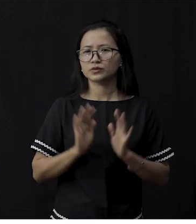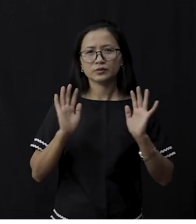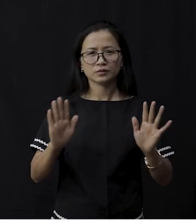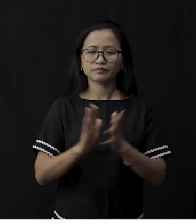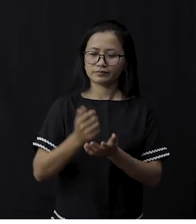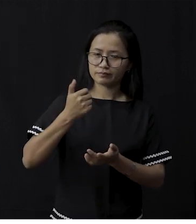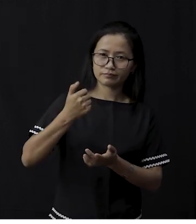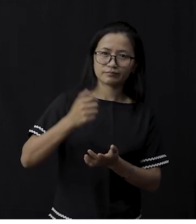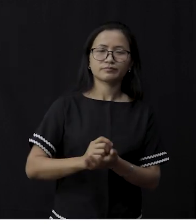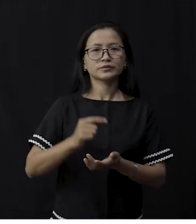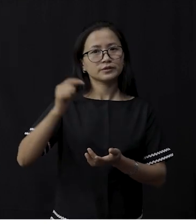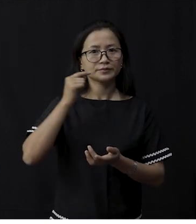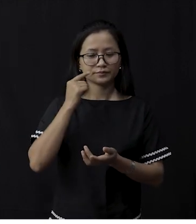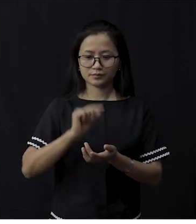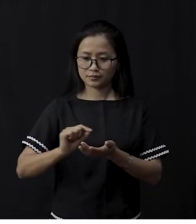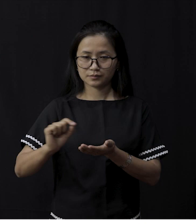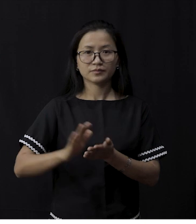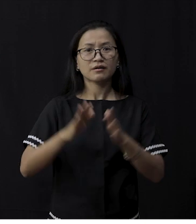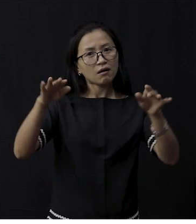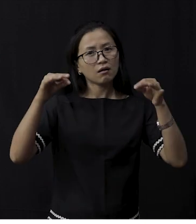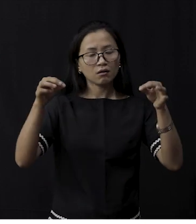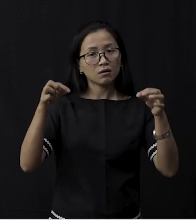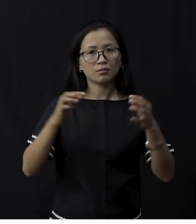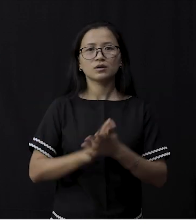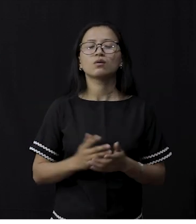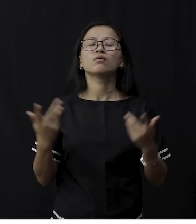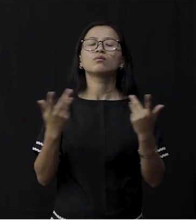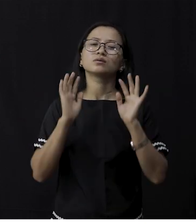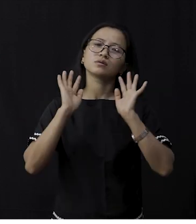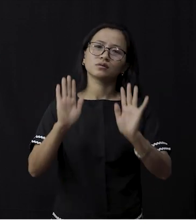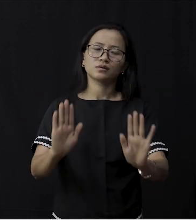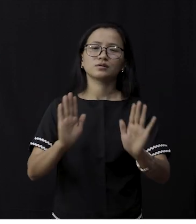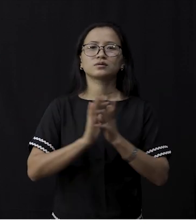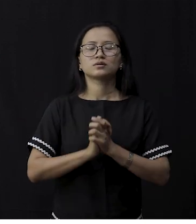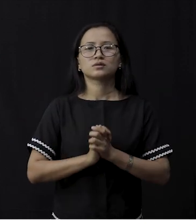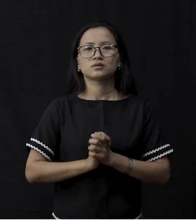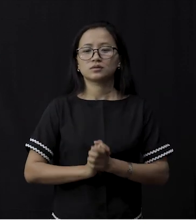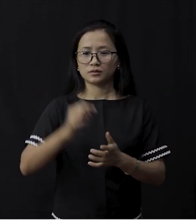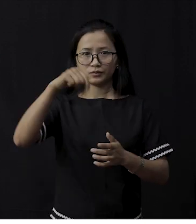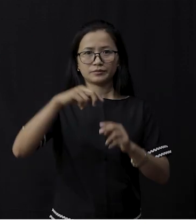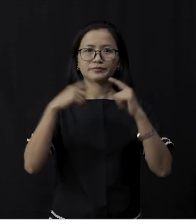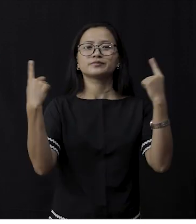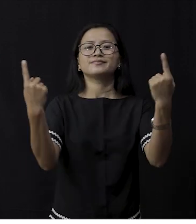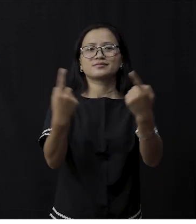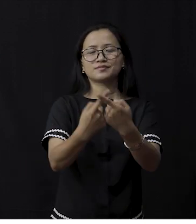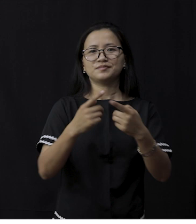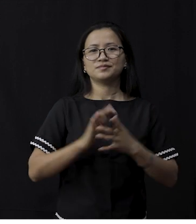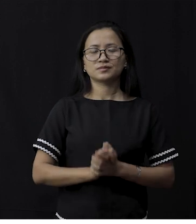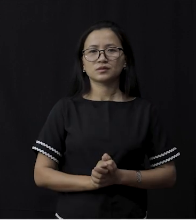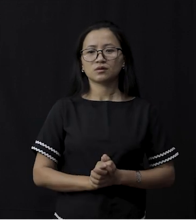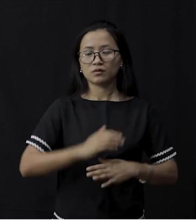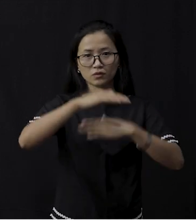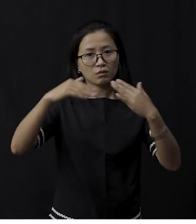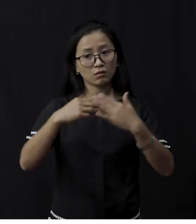have a pencil and a paper. So let's find out what all do we have in this room